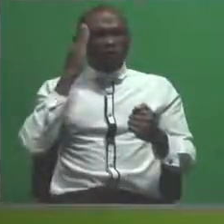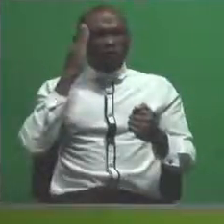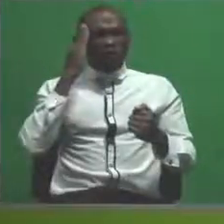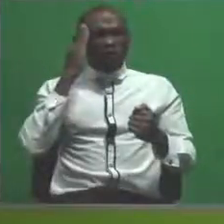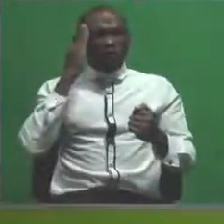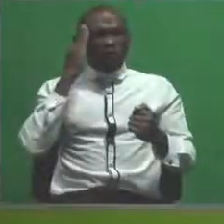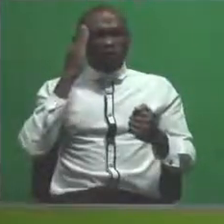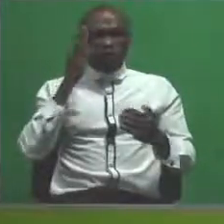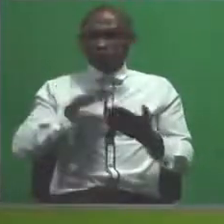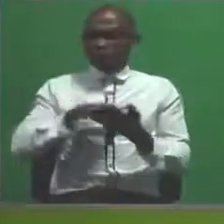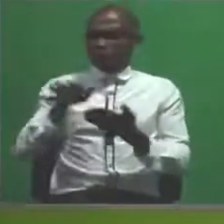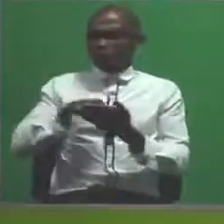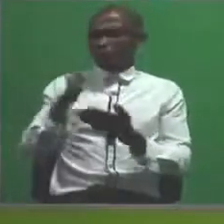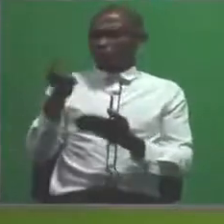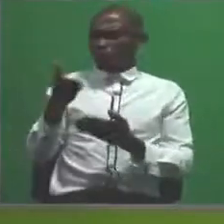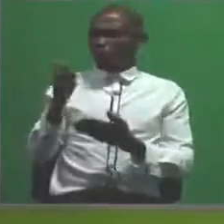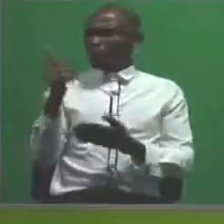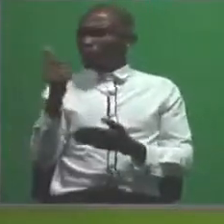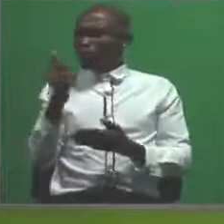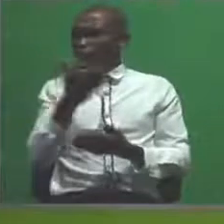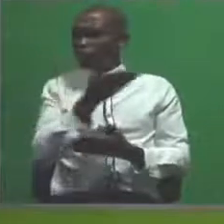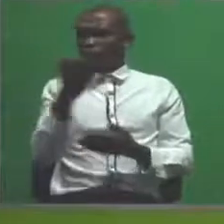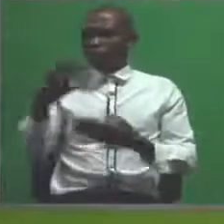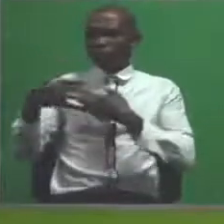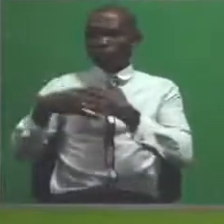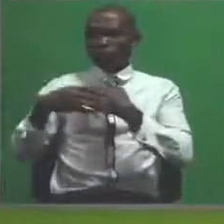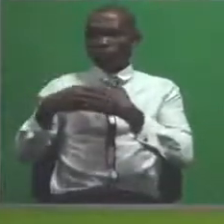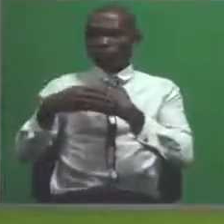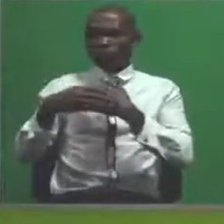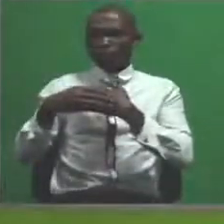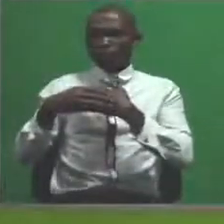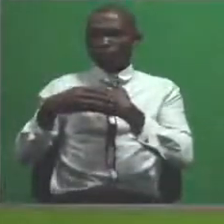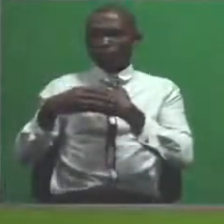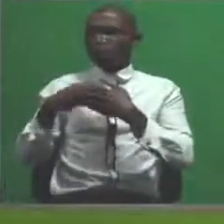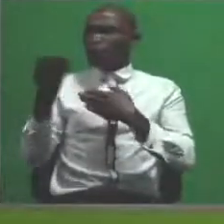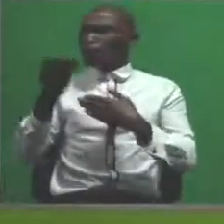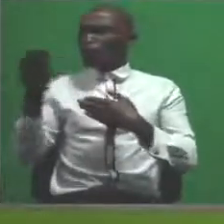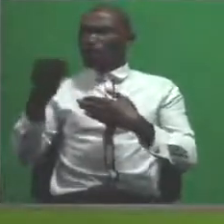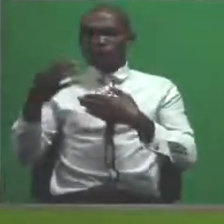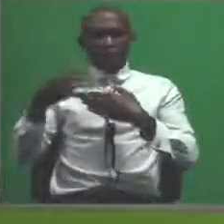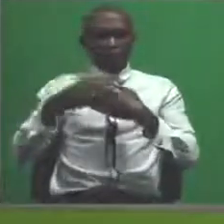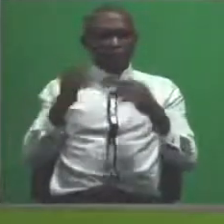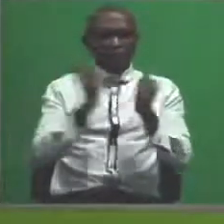haven't explained yet? Have you observed any features over here?